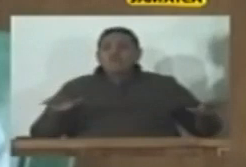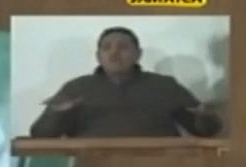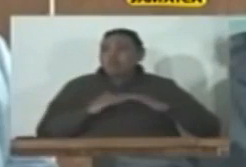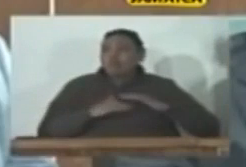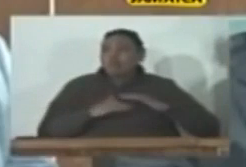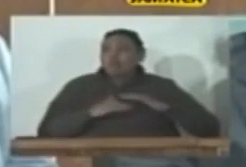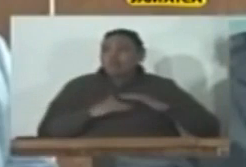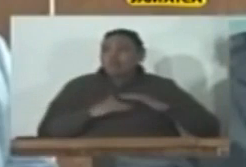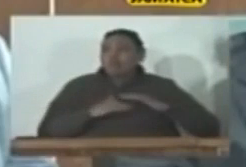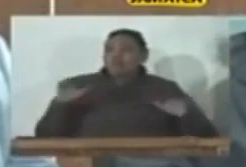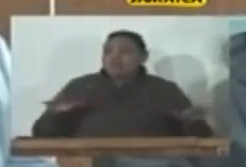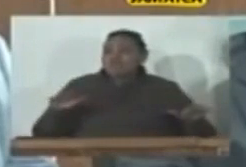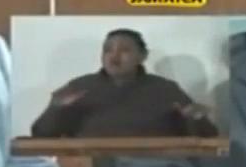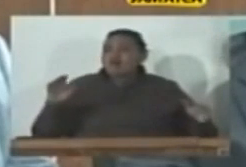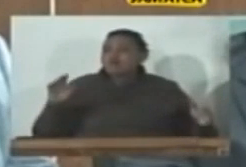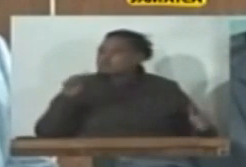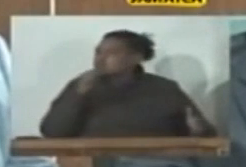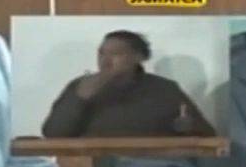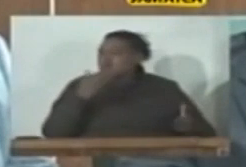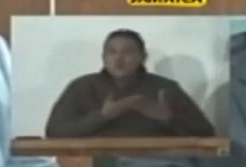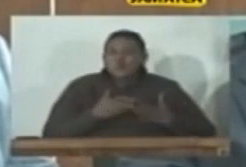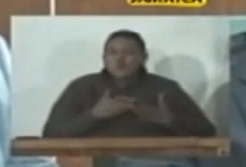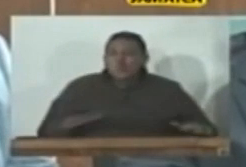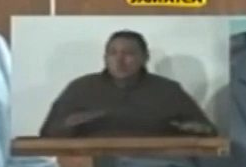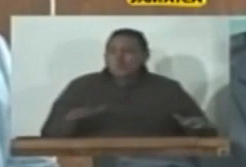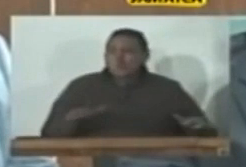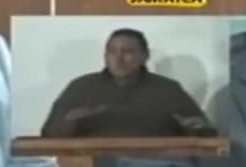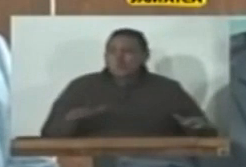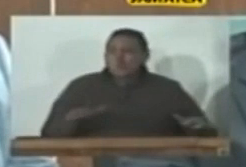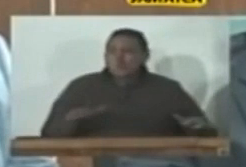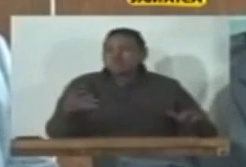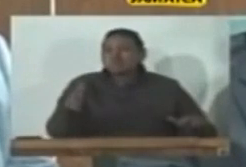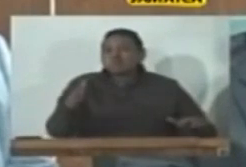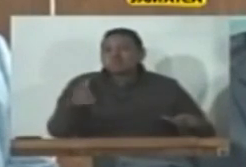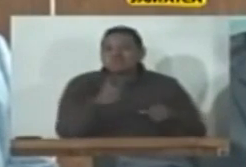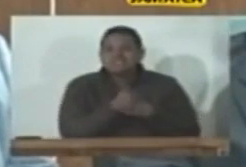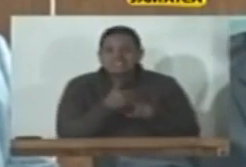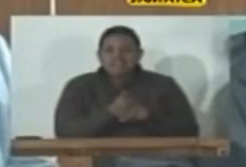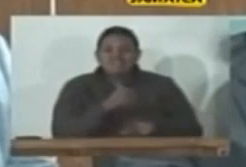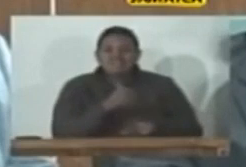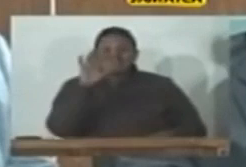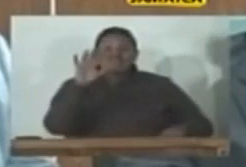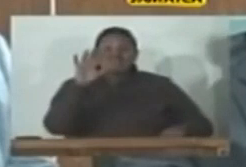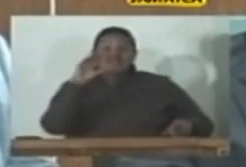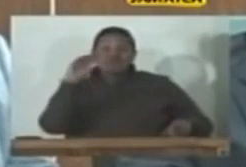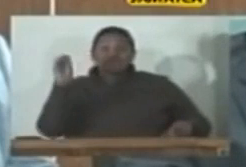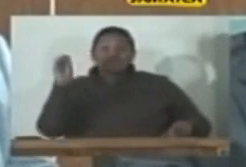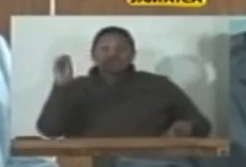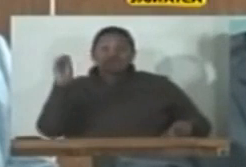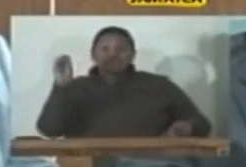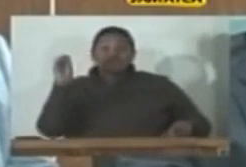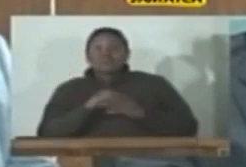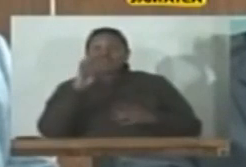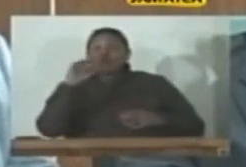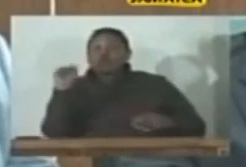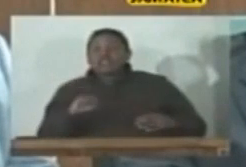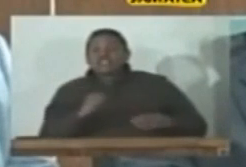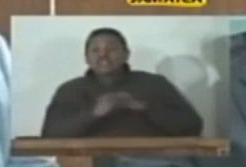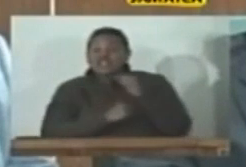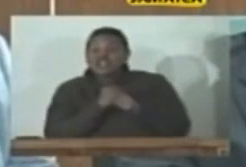were once buzzwords, but now they have curdled like stale milk, only good to throw